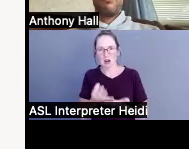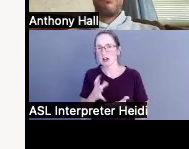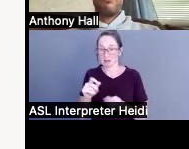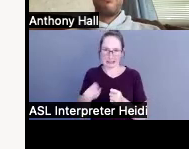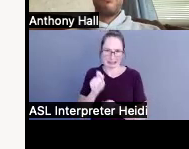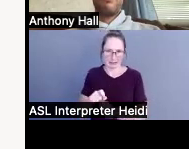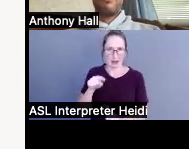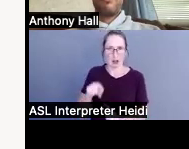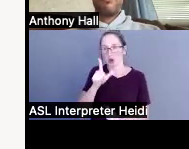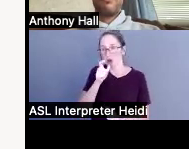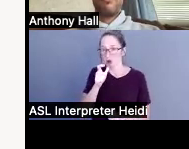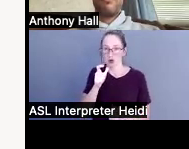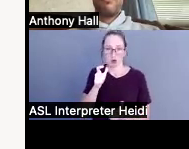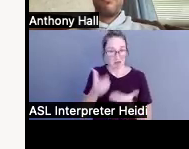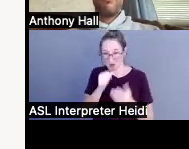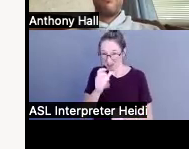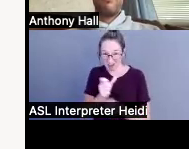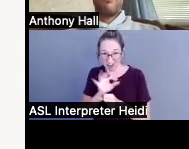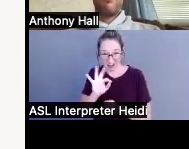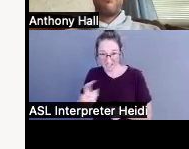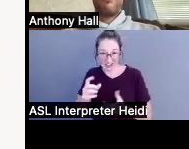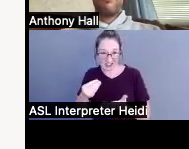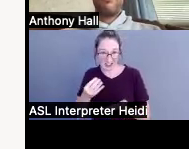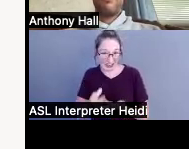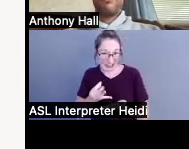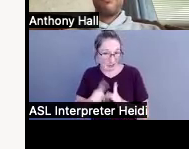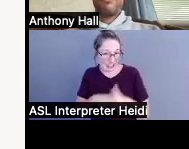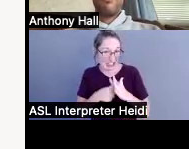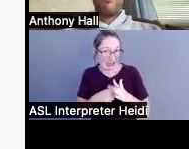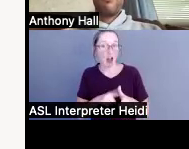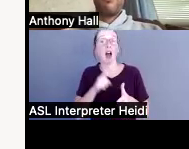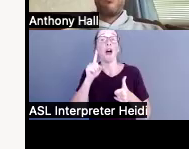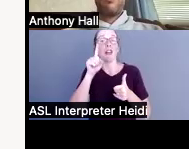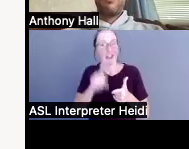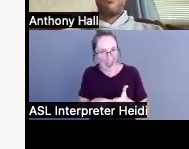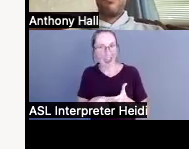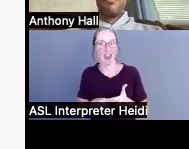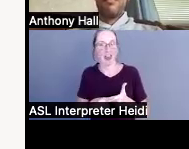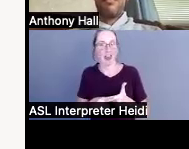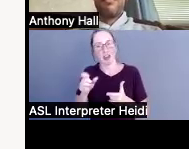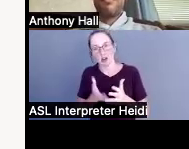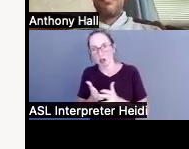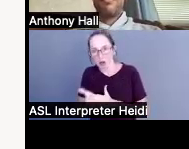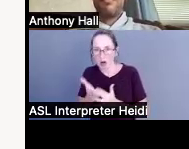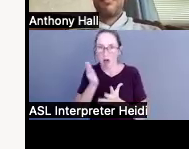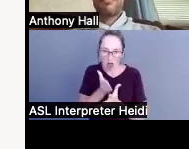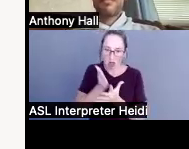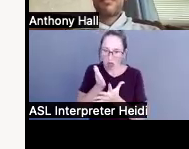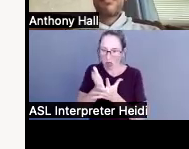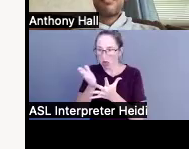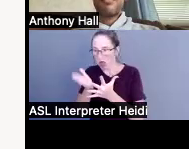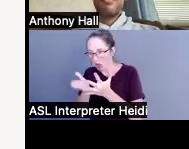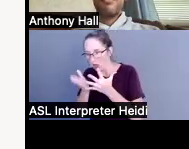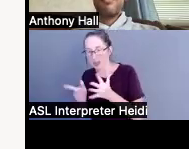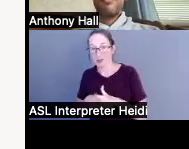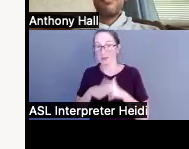particularly those who may not have gotten the flex funding in the beginning, and then they saw and they had to go through so many hoops in the beginning when there